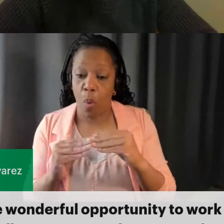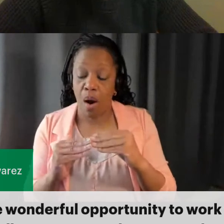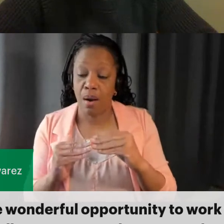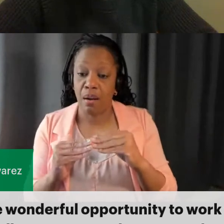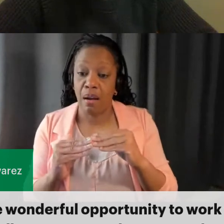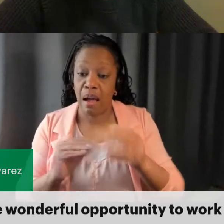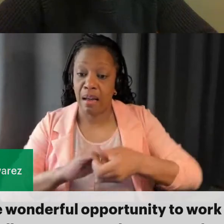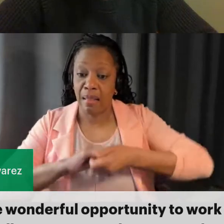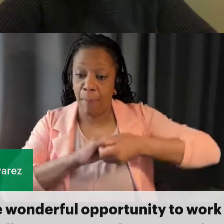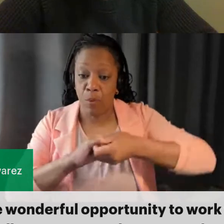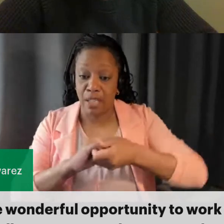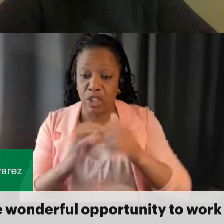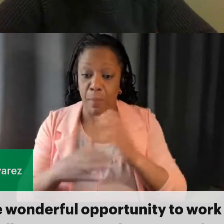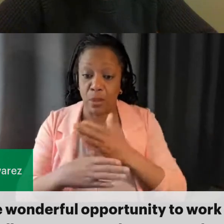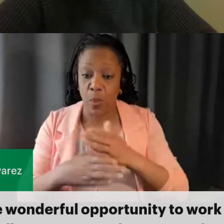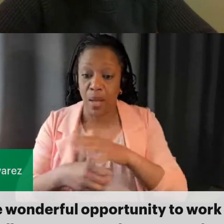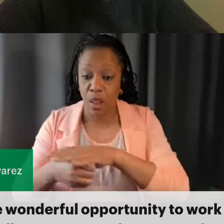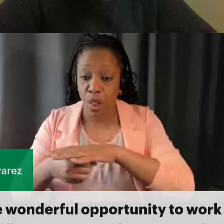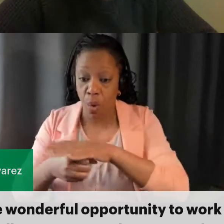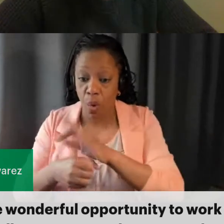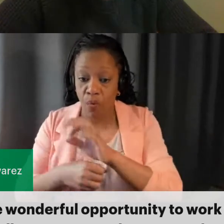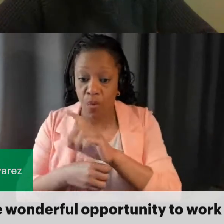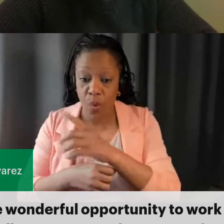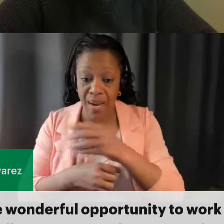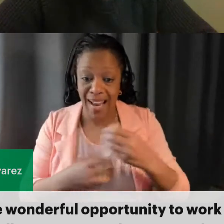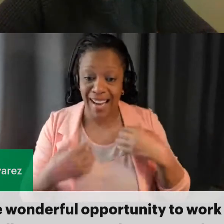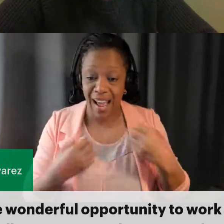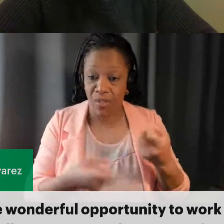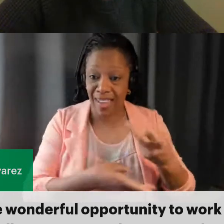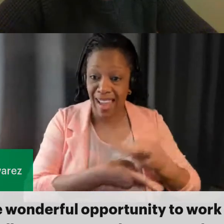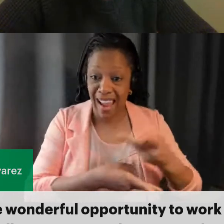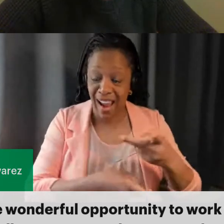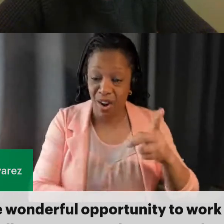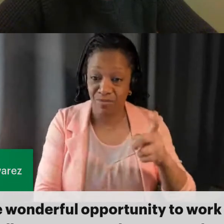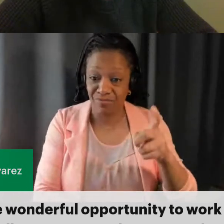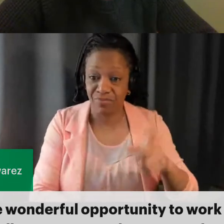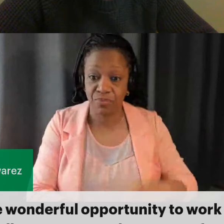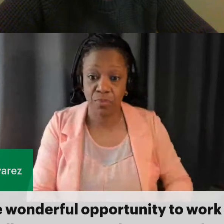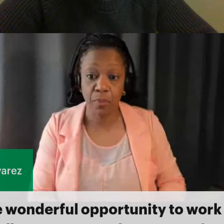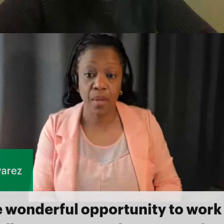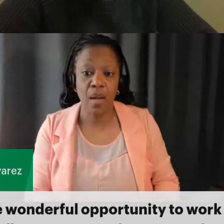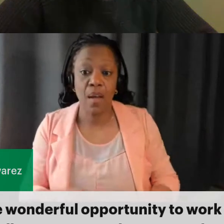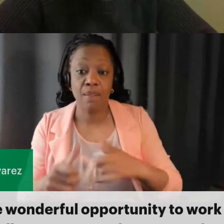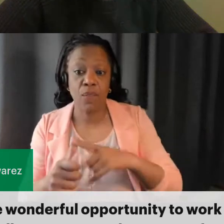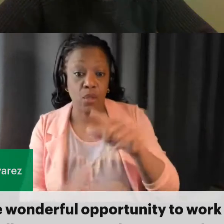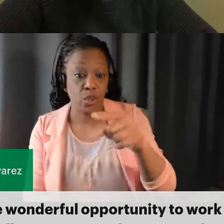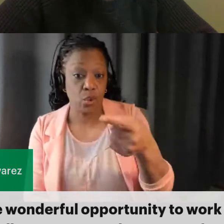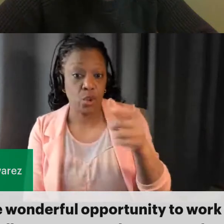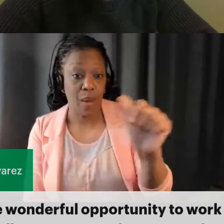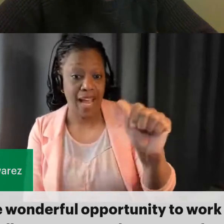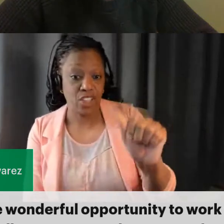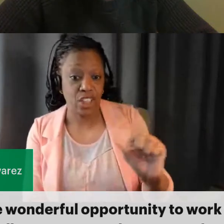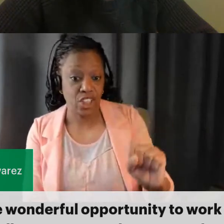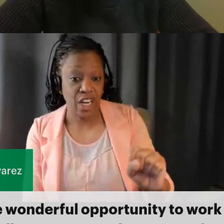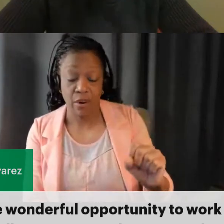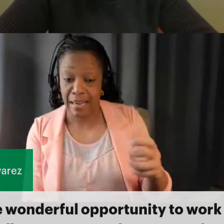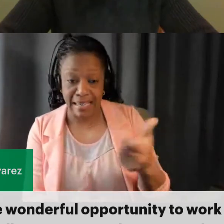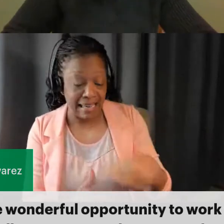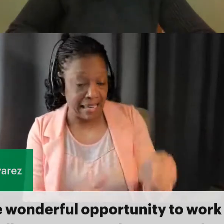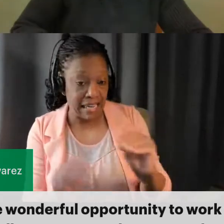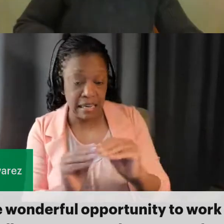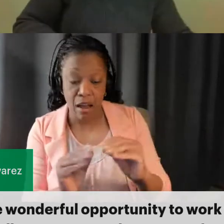some comments that I can share on this, but Sherry and Angela, do you have anything that you'd like to kick us off with?